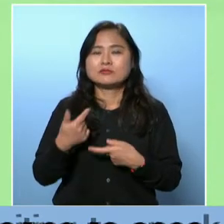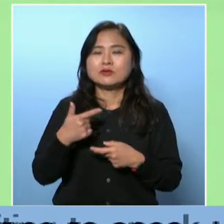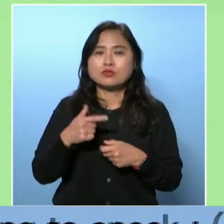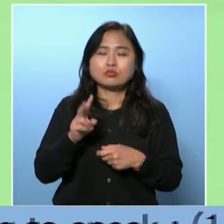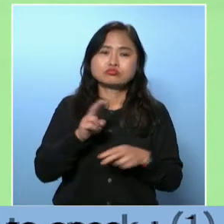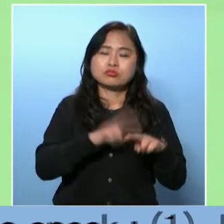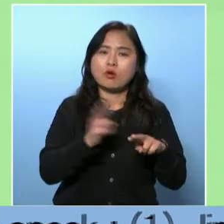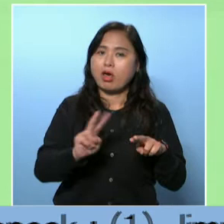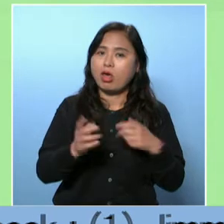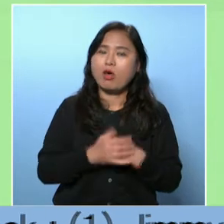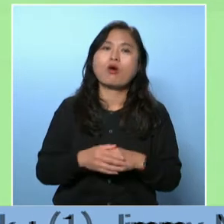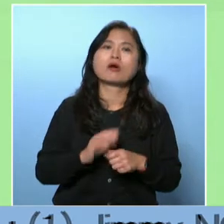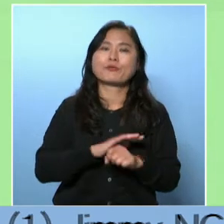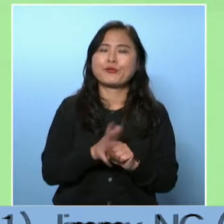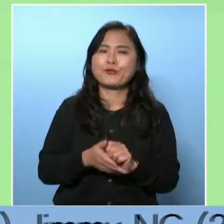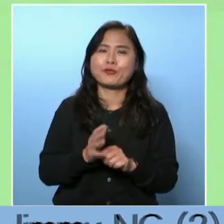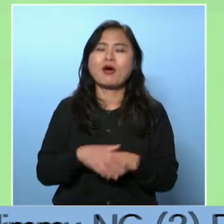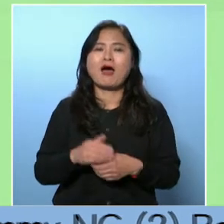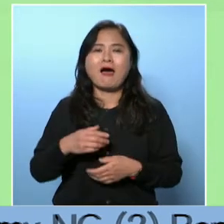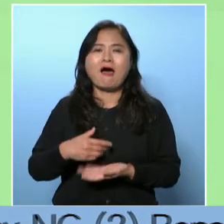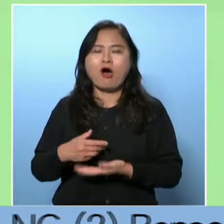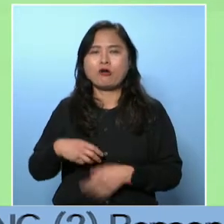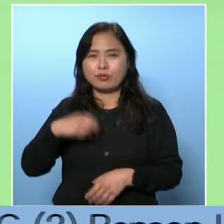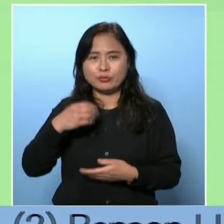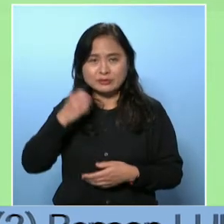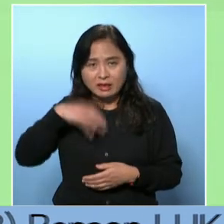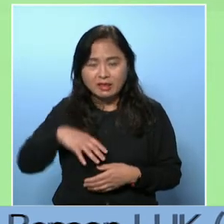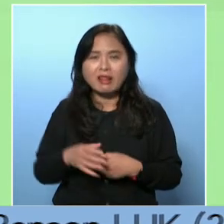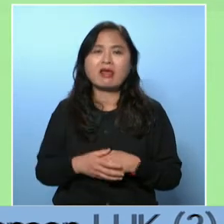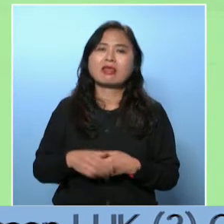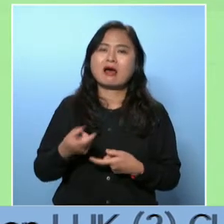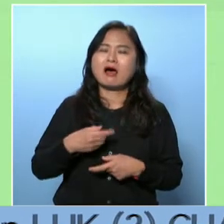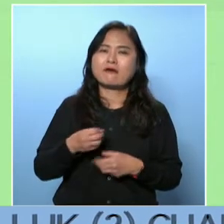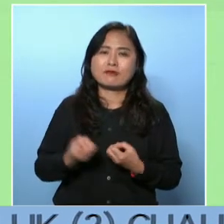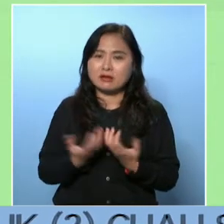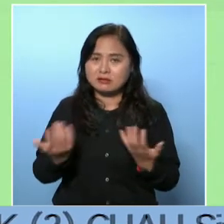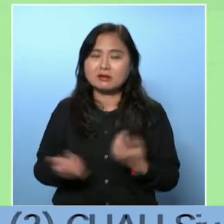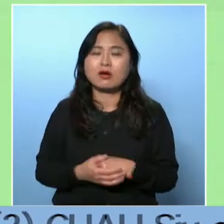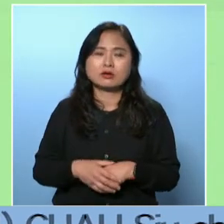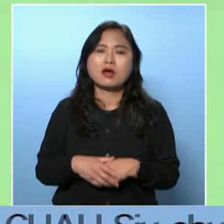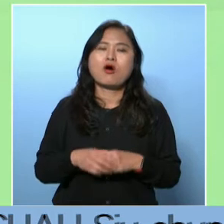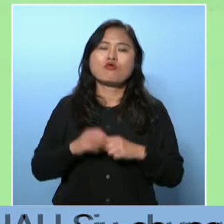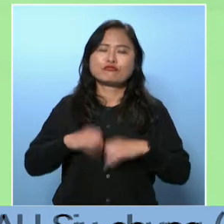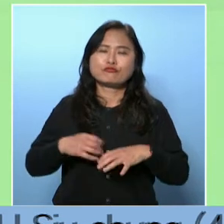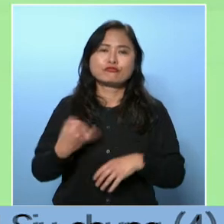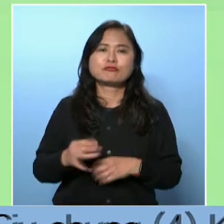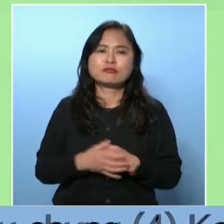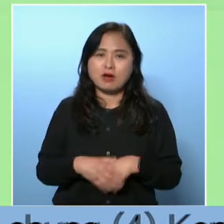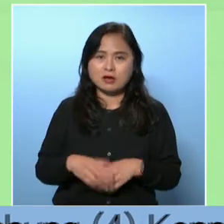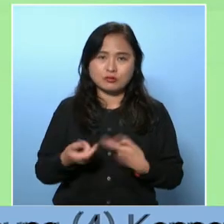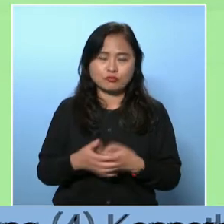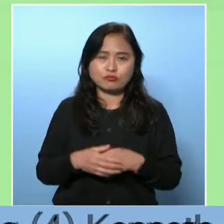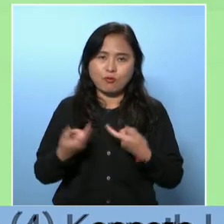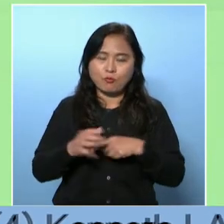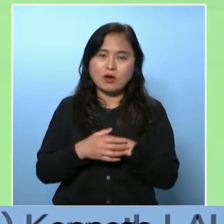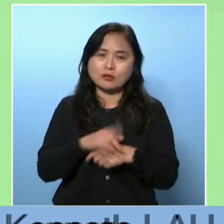an easy year for everyone. We face the stiff challenges brought about by COVID-19. And so we cannot afford to